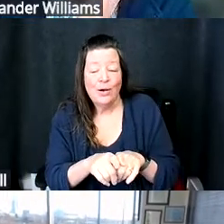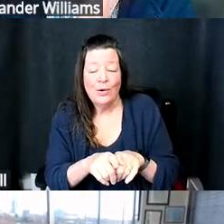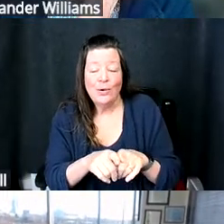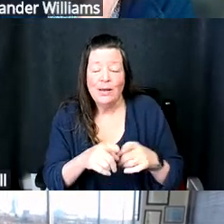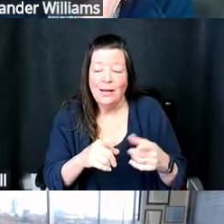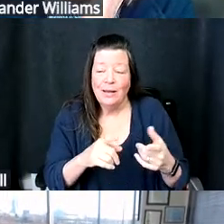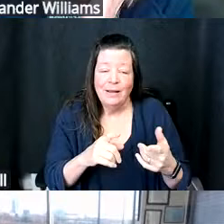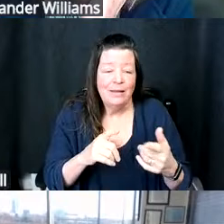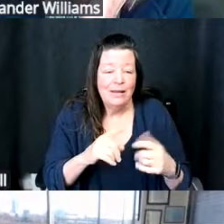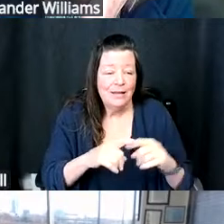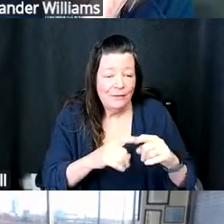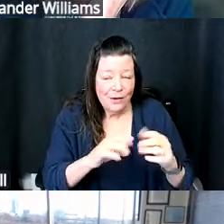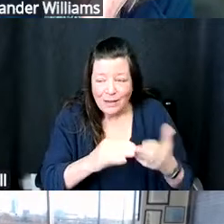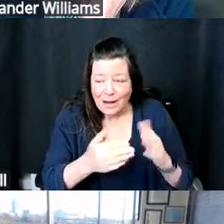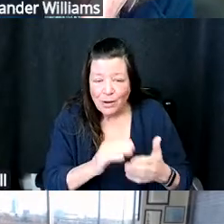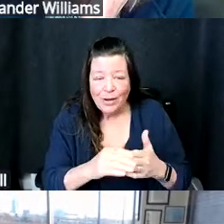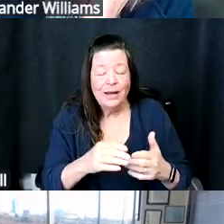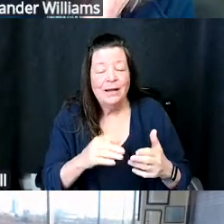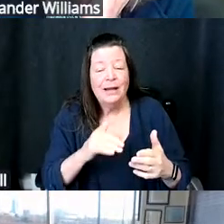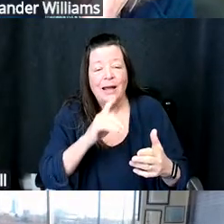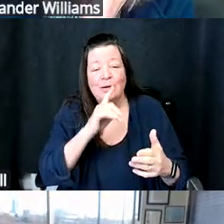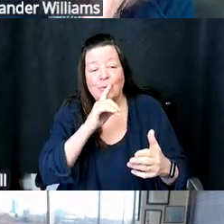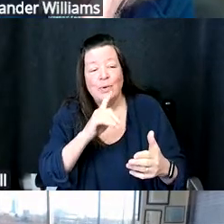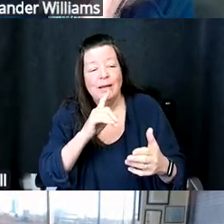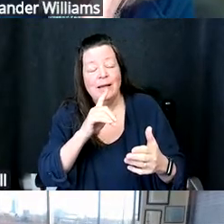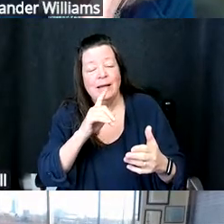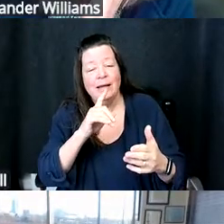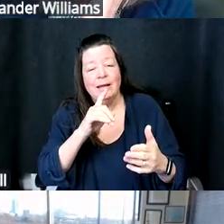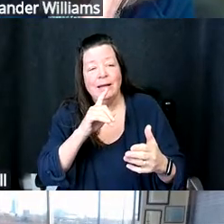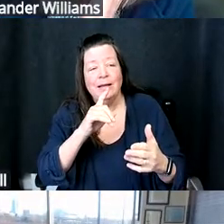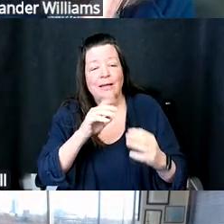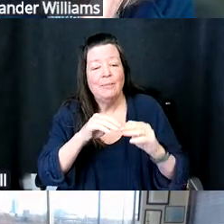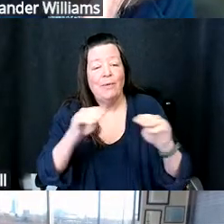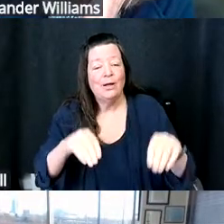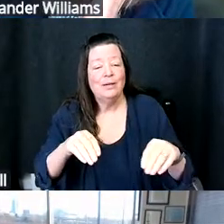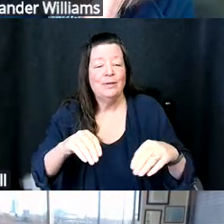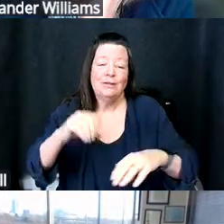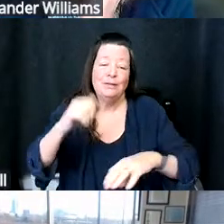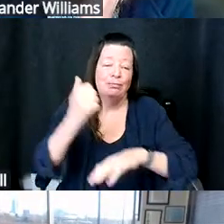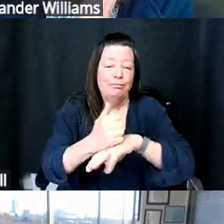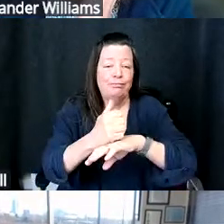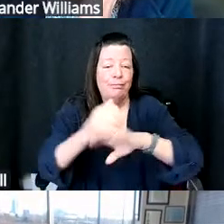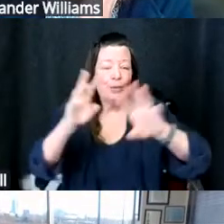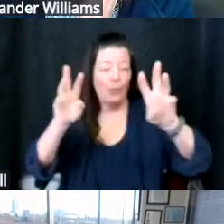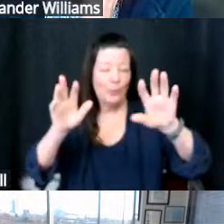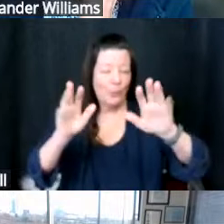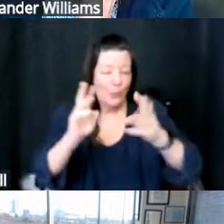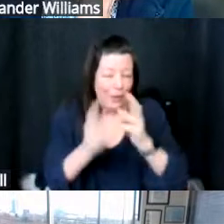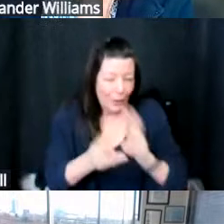have to memorialize the weather. So that's sort of a stands out. Memory.